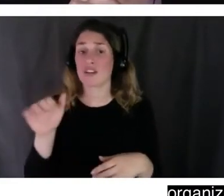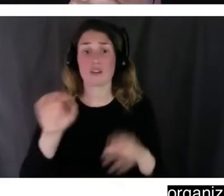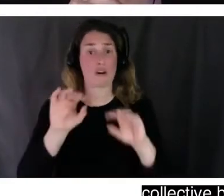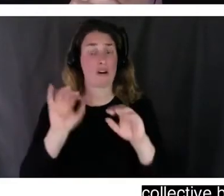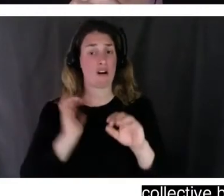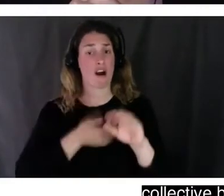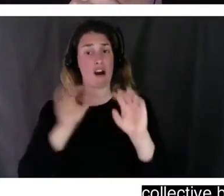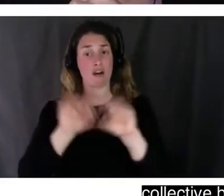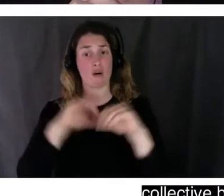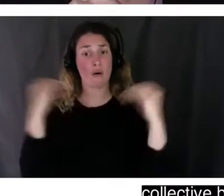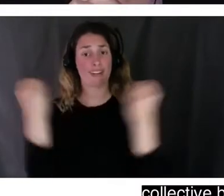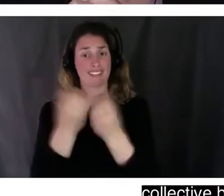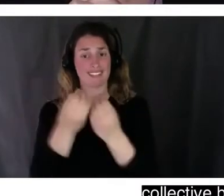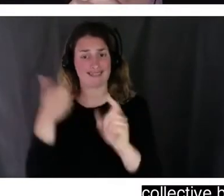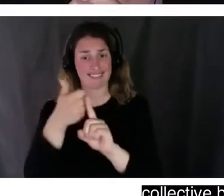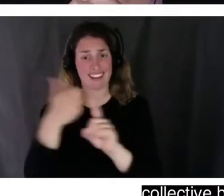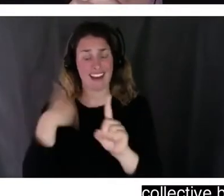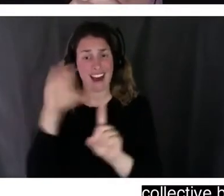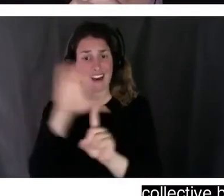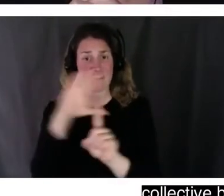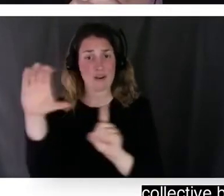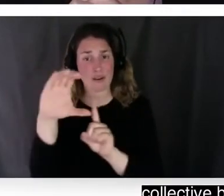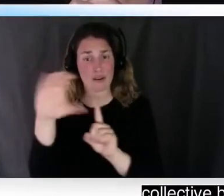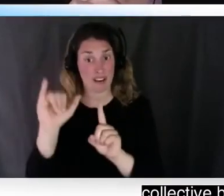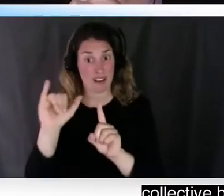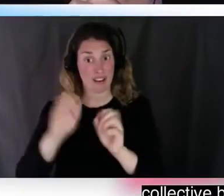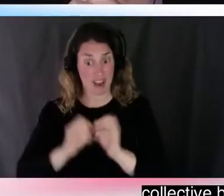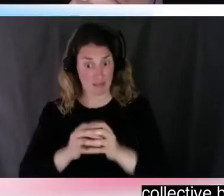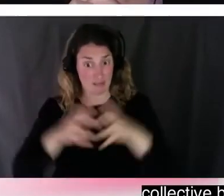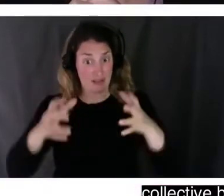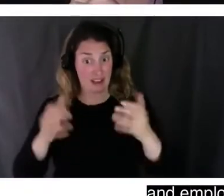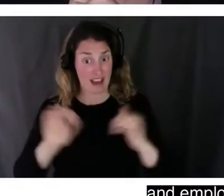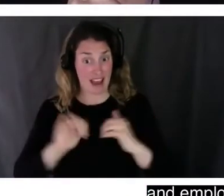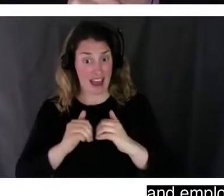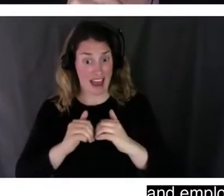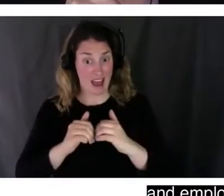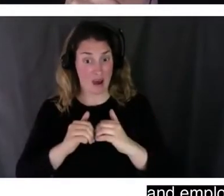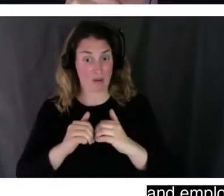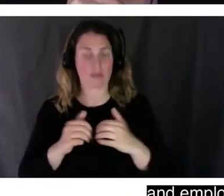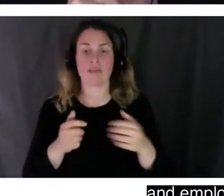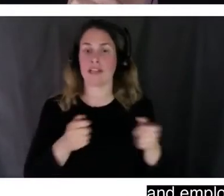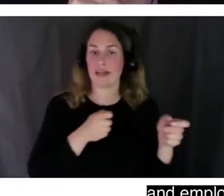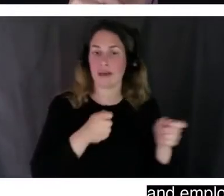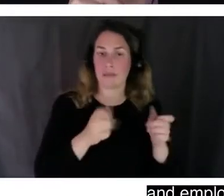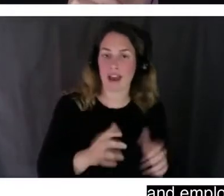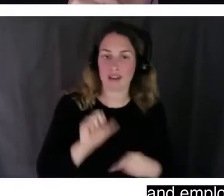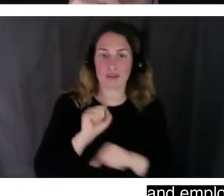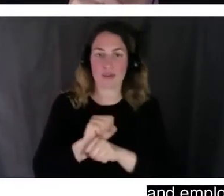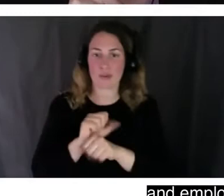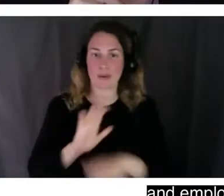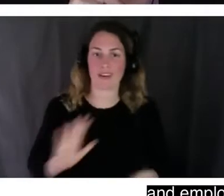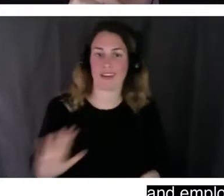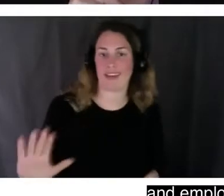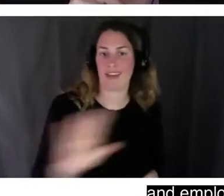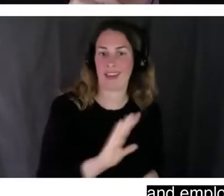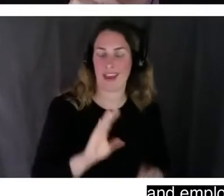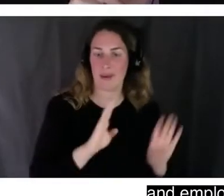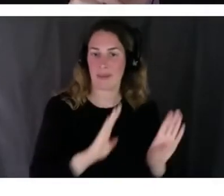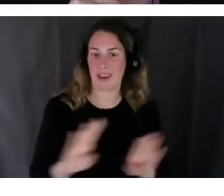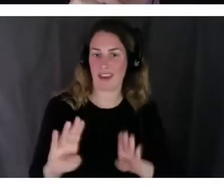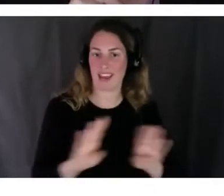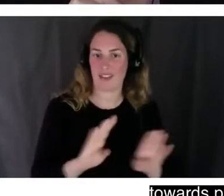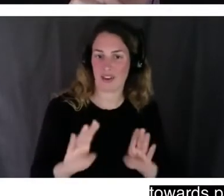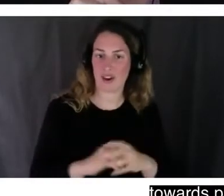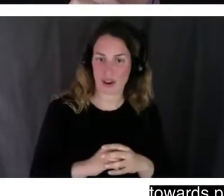on the collective behaviors of all of our managers and employees, working